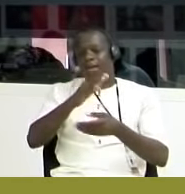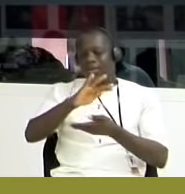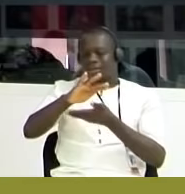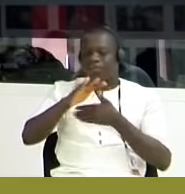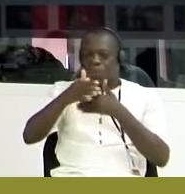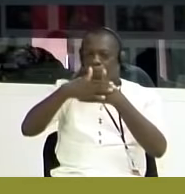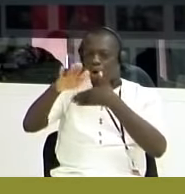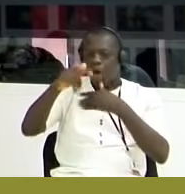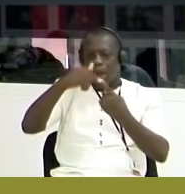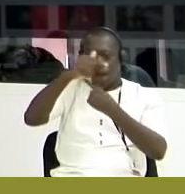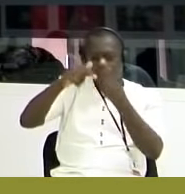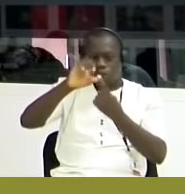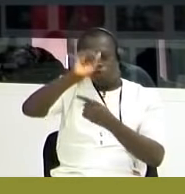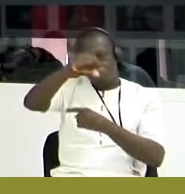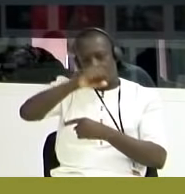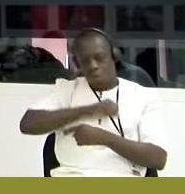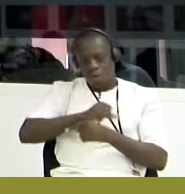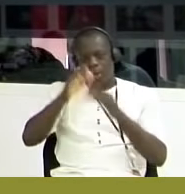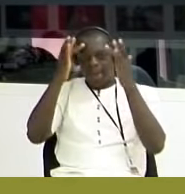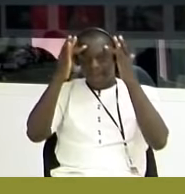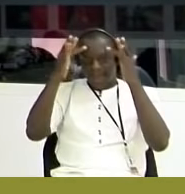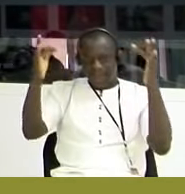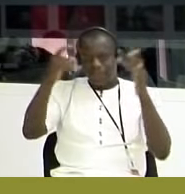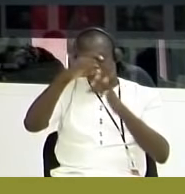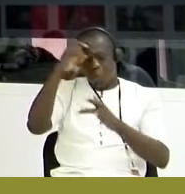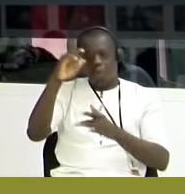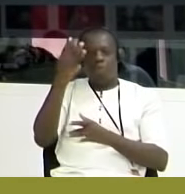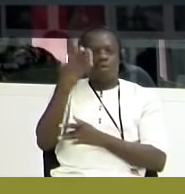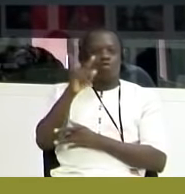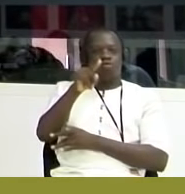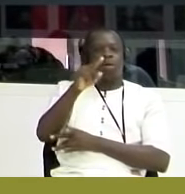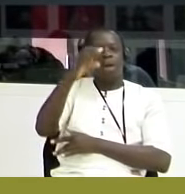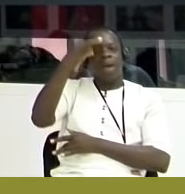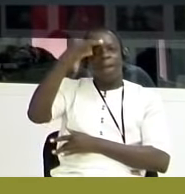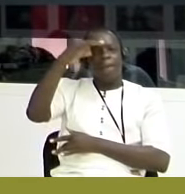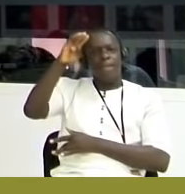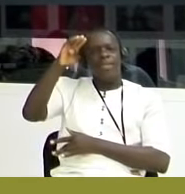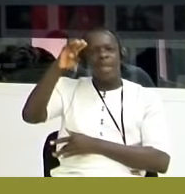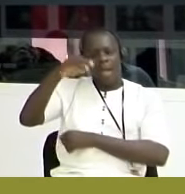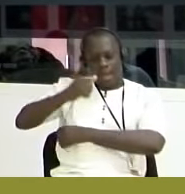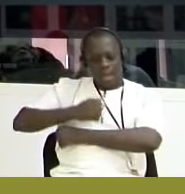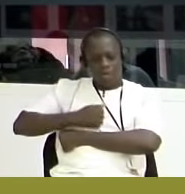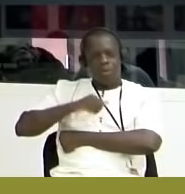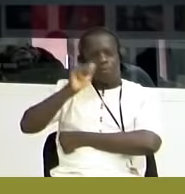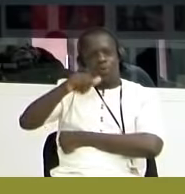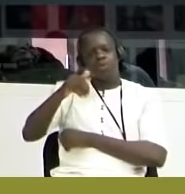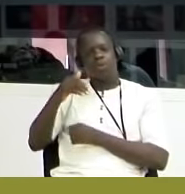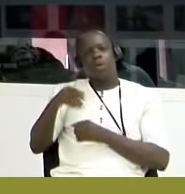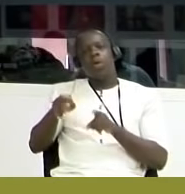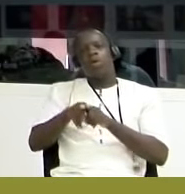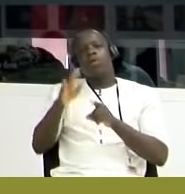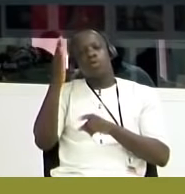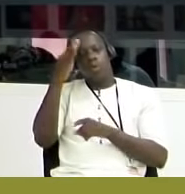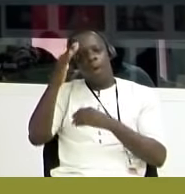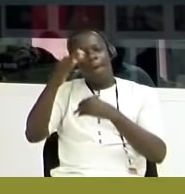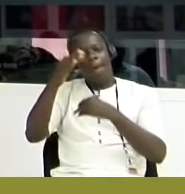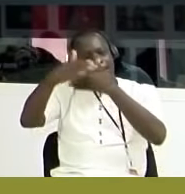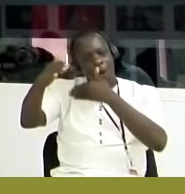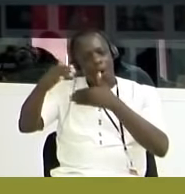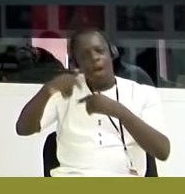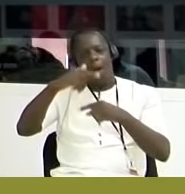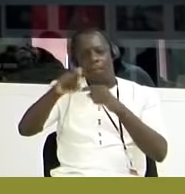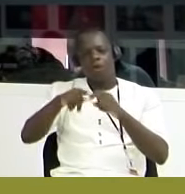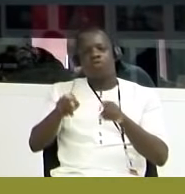were Minister of Interior, mm-hmm. just so we know your entire progression, and then we'll come to the specific events of April 10